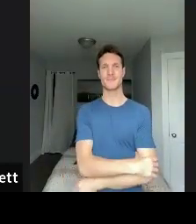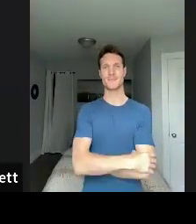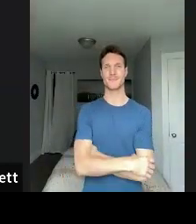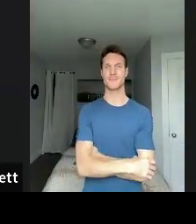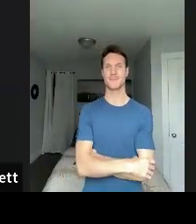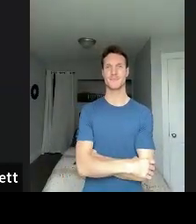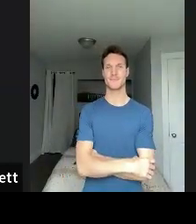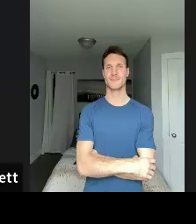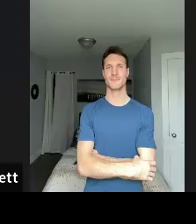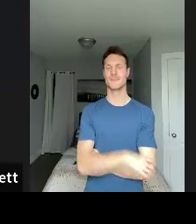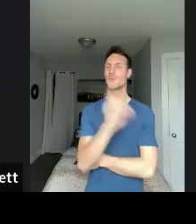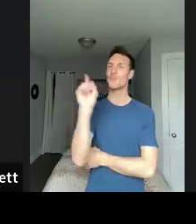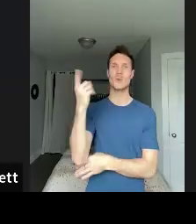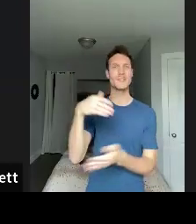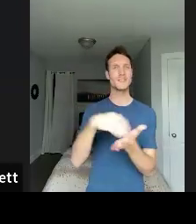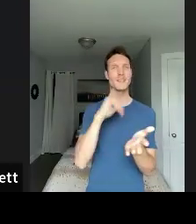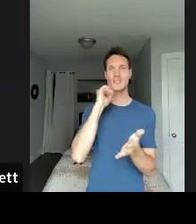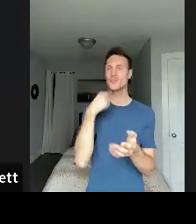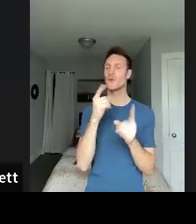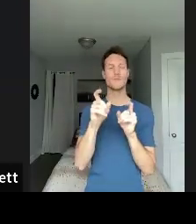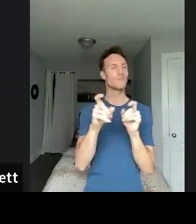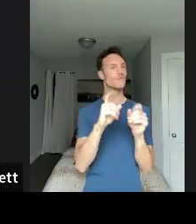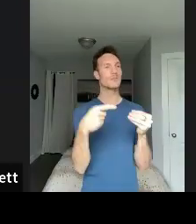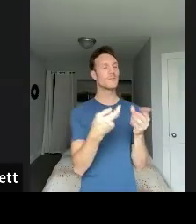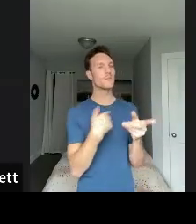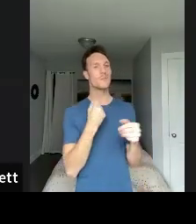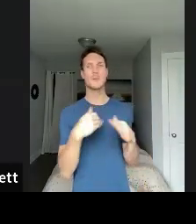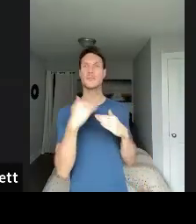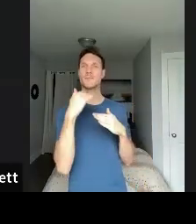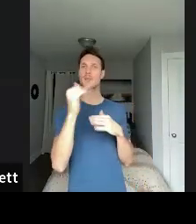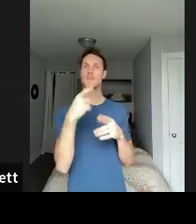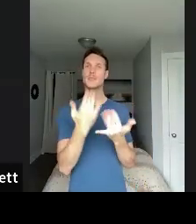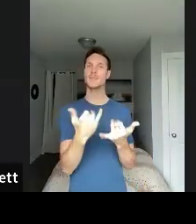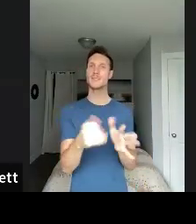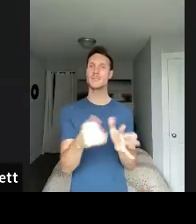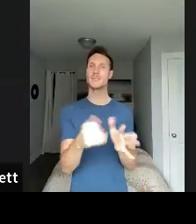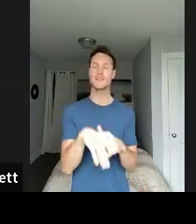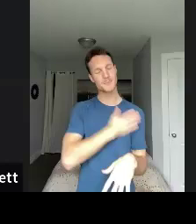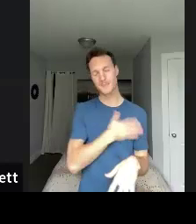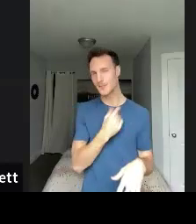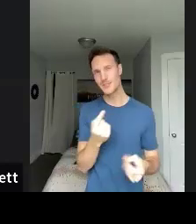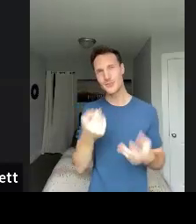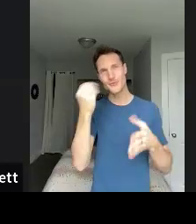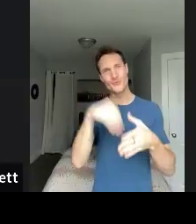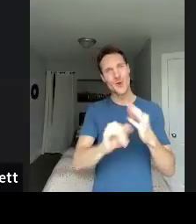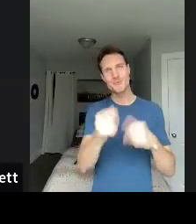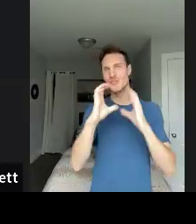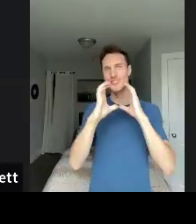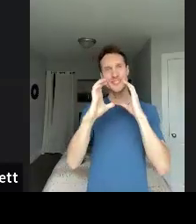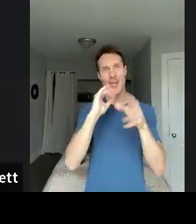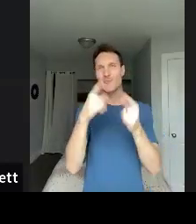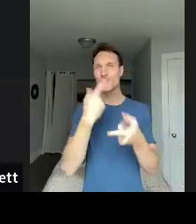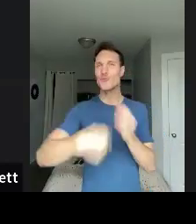Once again, if you have a question about the updates today, please do drop those in the chat or raise your hand